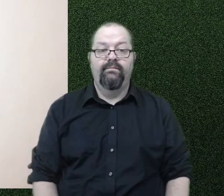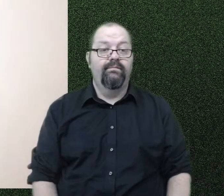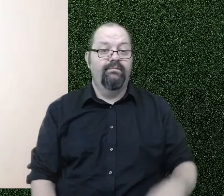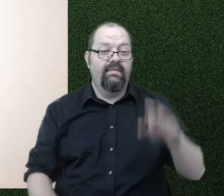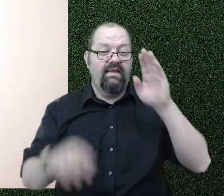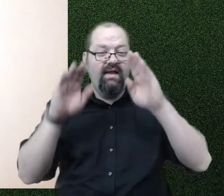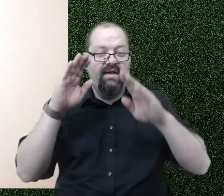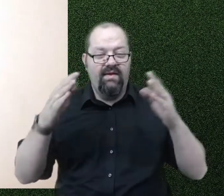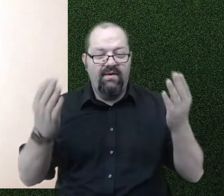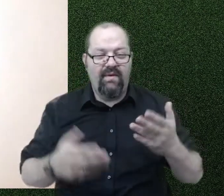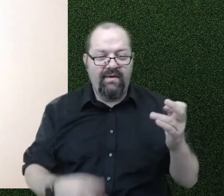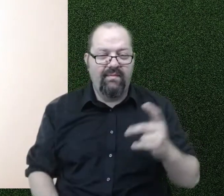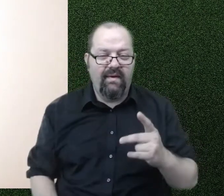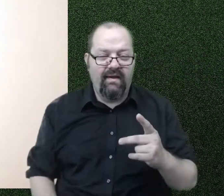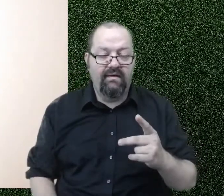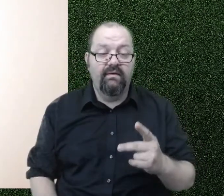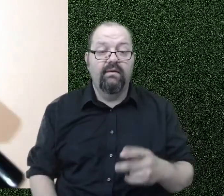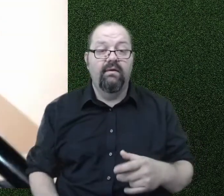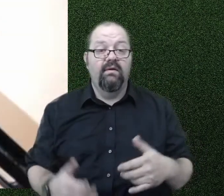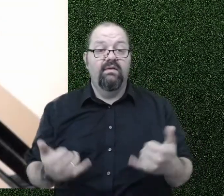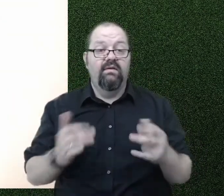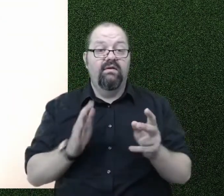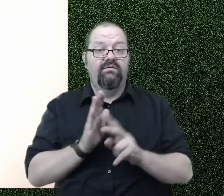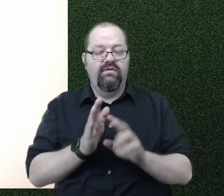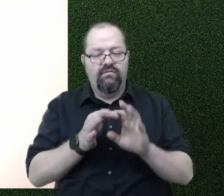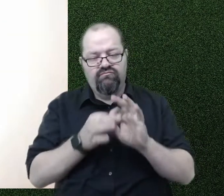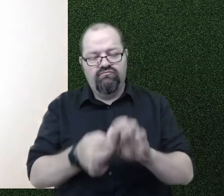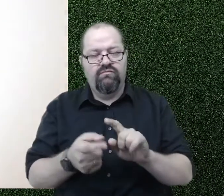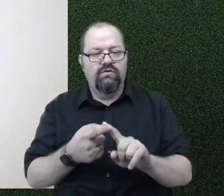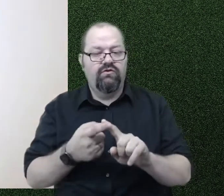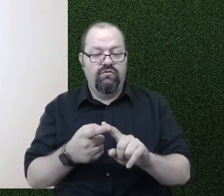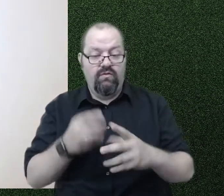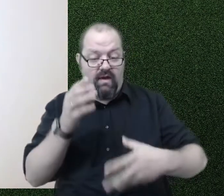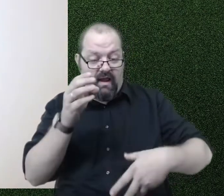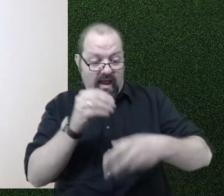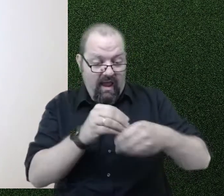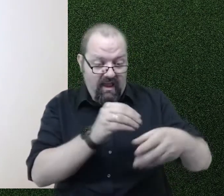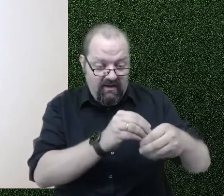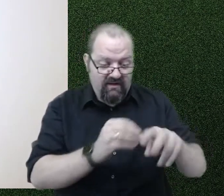Hi guys, welcome back. This video is about adding vectors